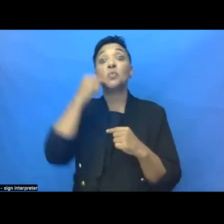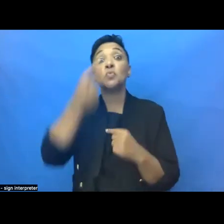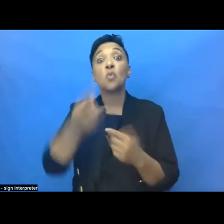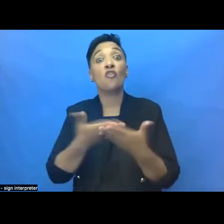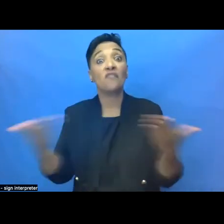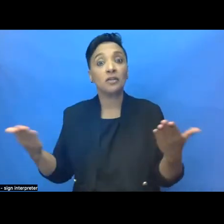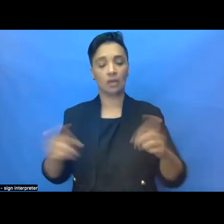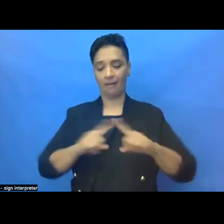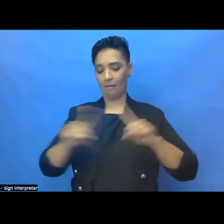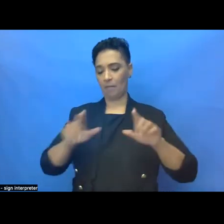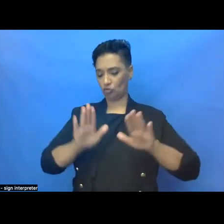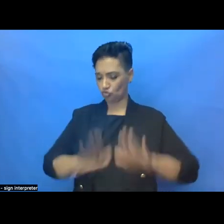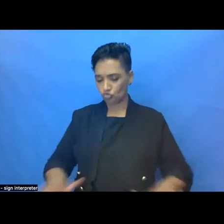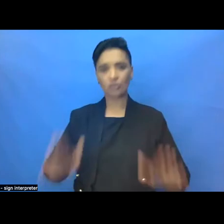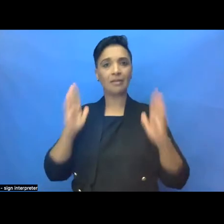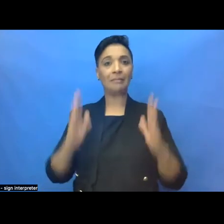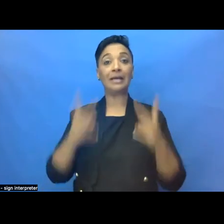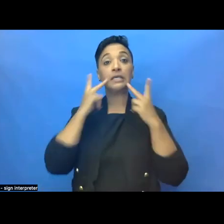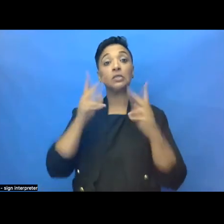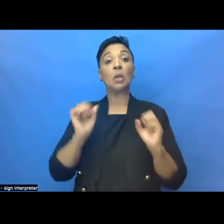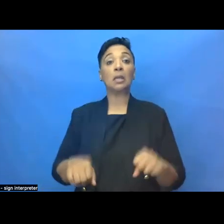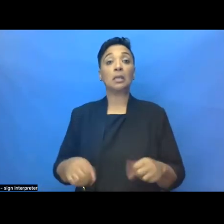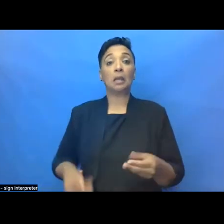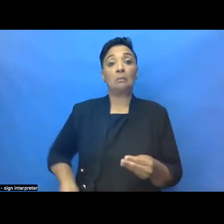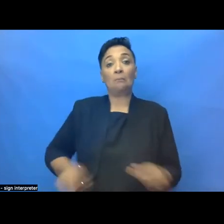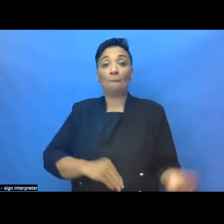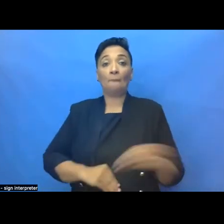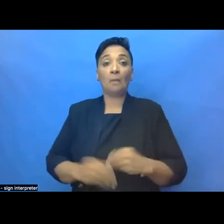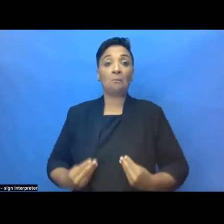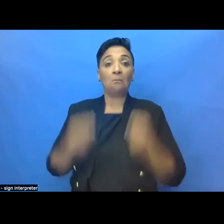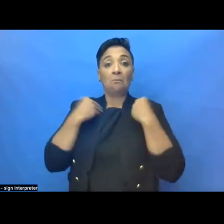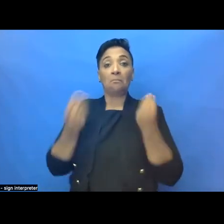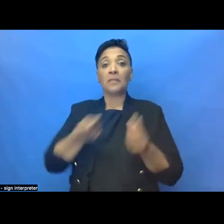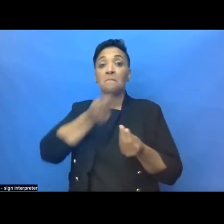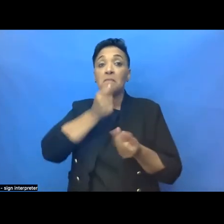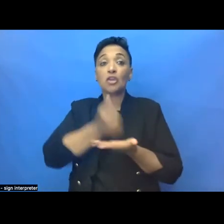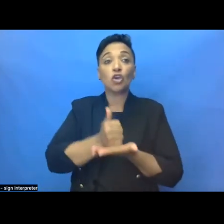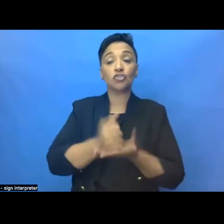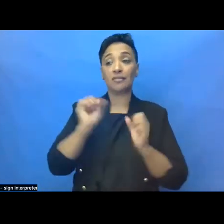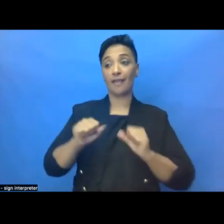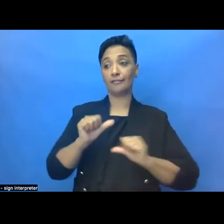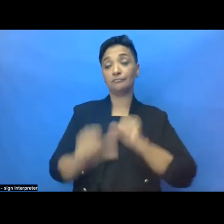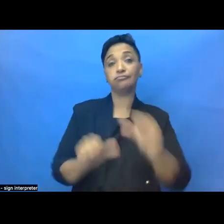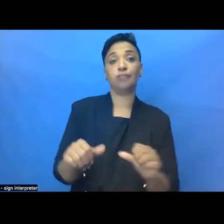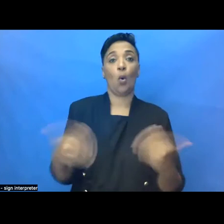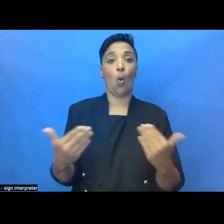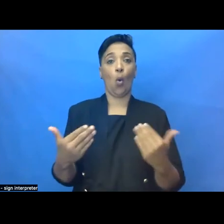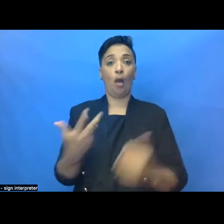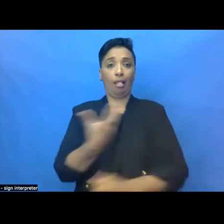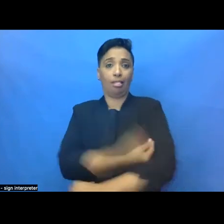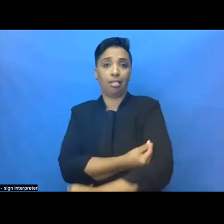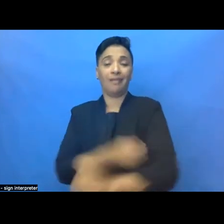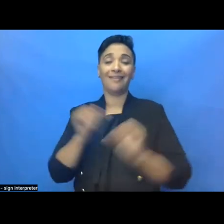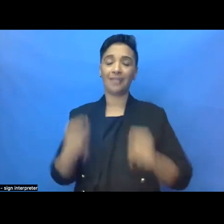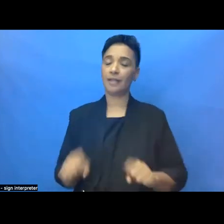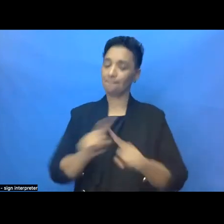be met with rubber sheets and diapers, or even medications for seizures and treatment for hydrocephalus. There needs to